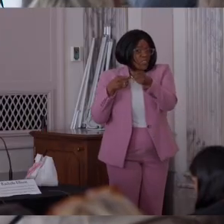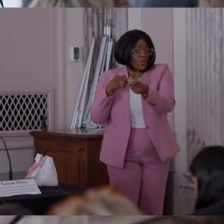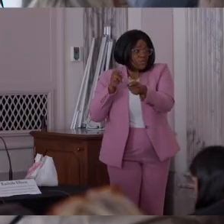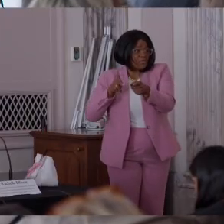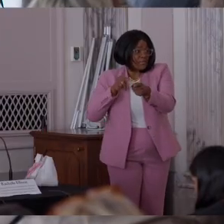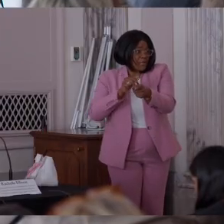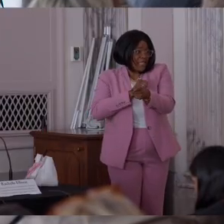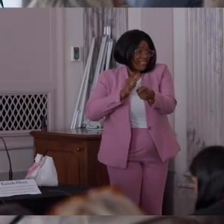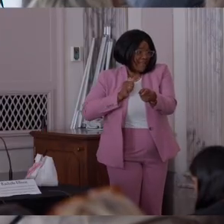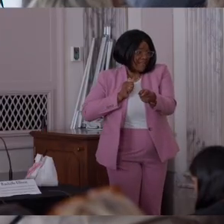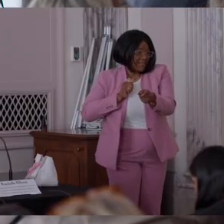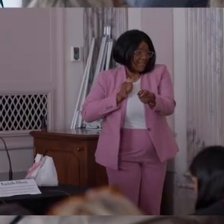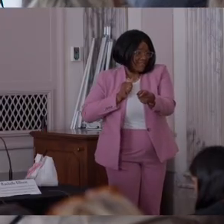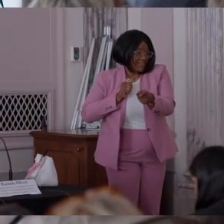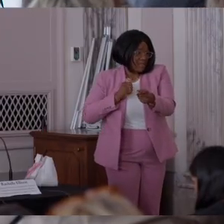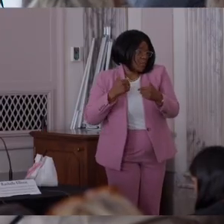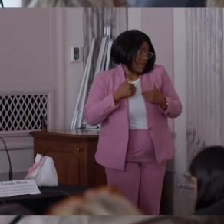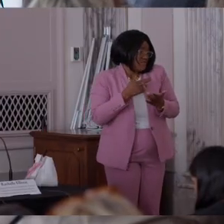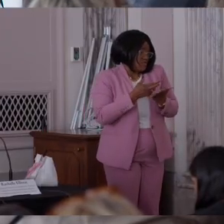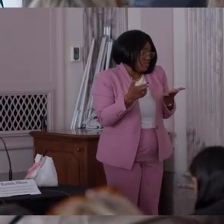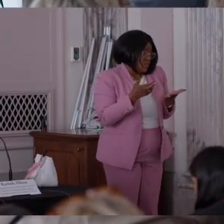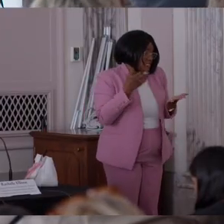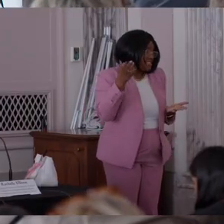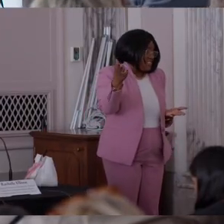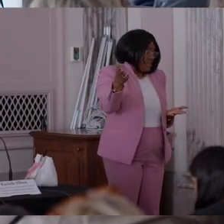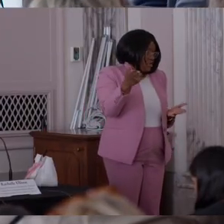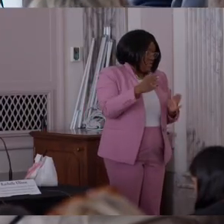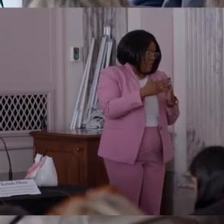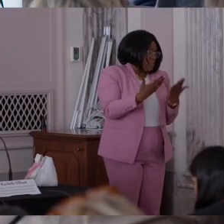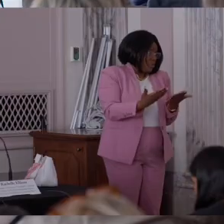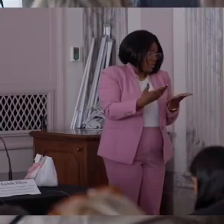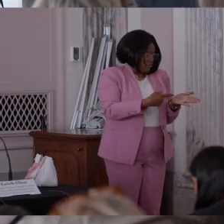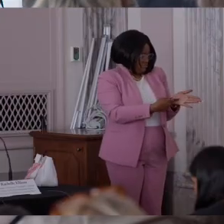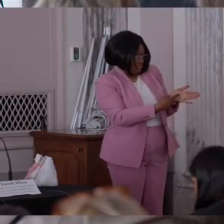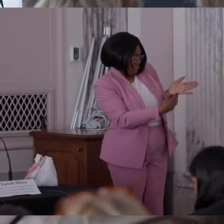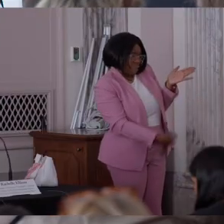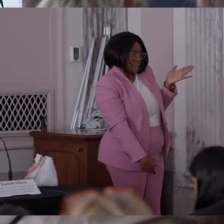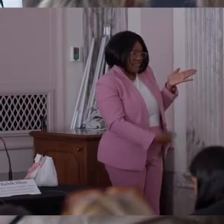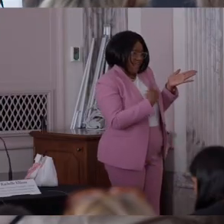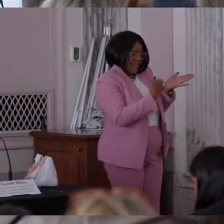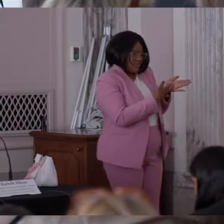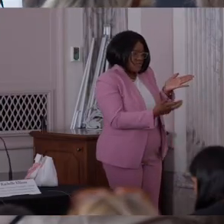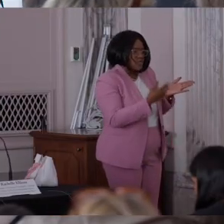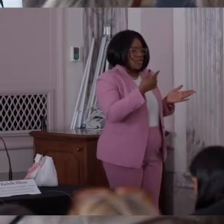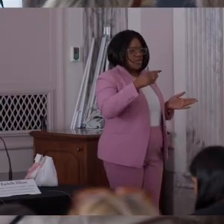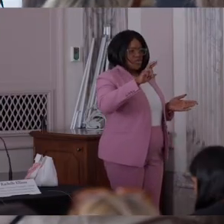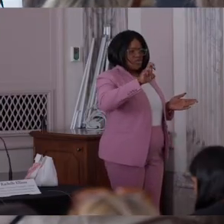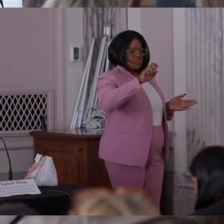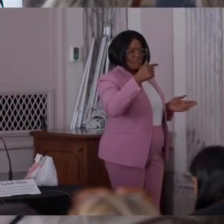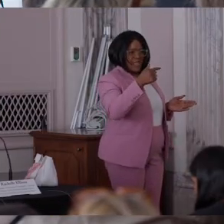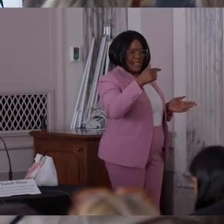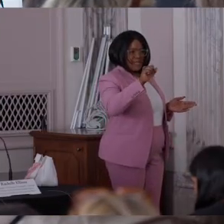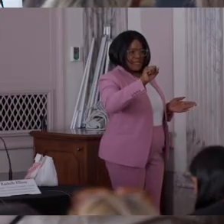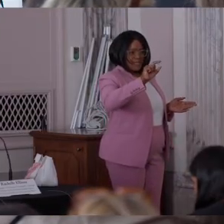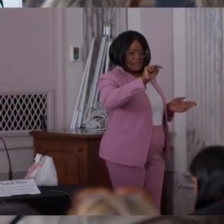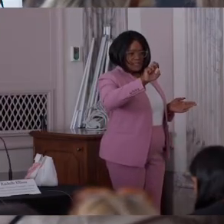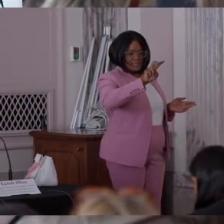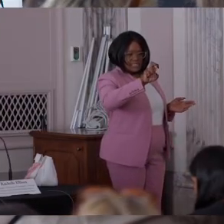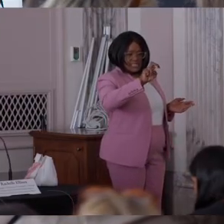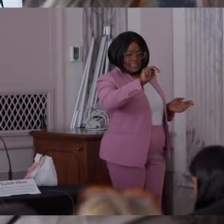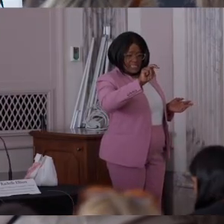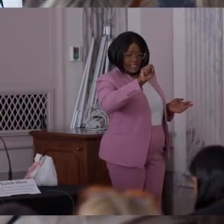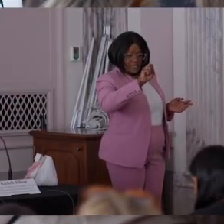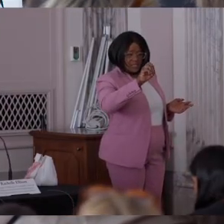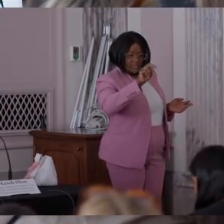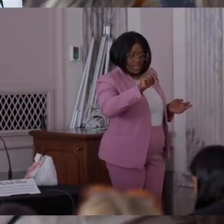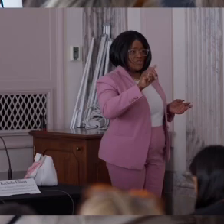Atlanta. So there are some resources that are in that book, and it's by Greg Stevenson. It really looks